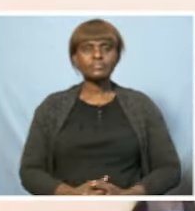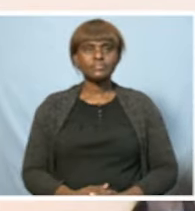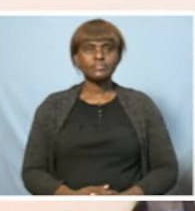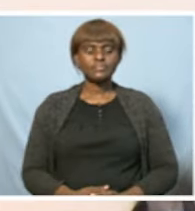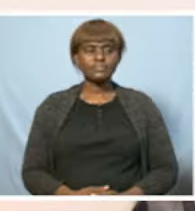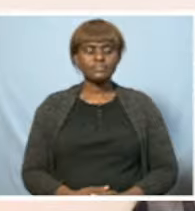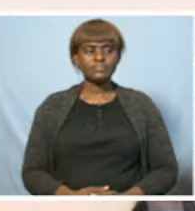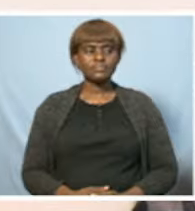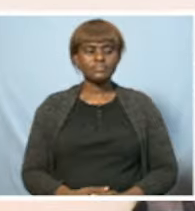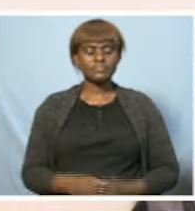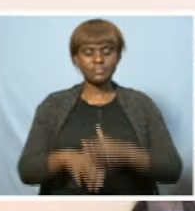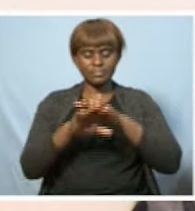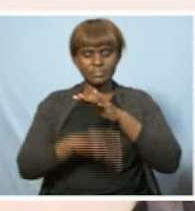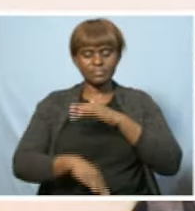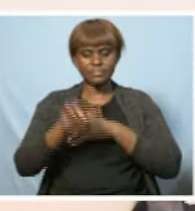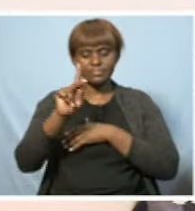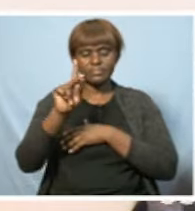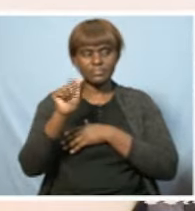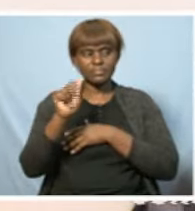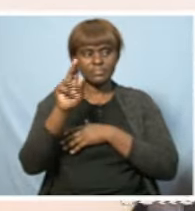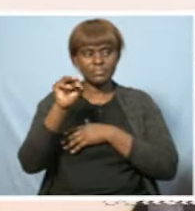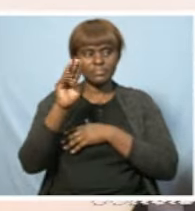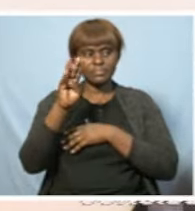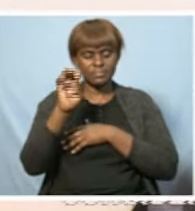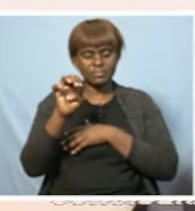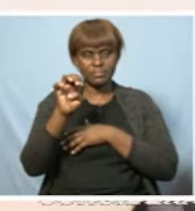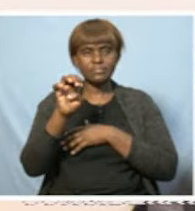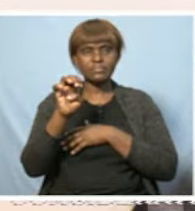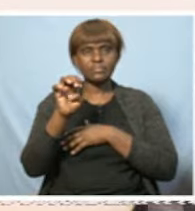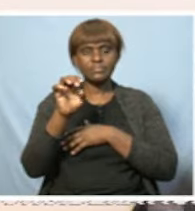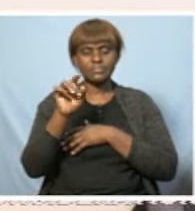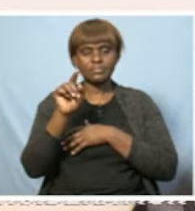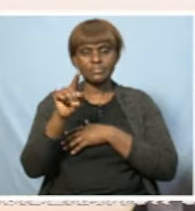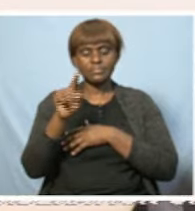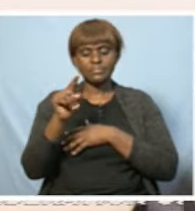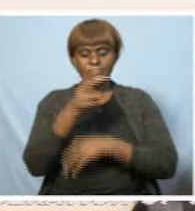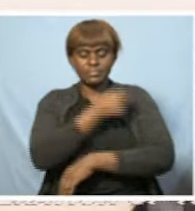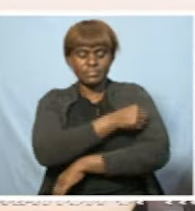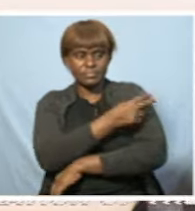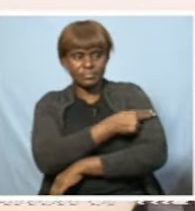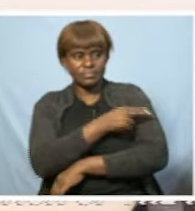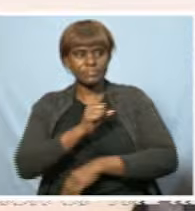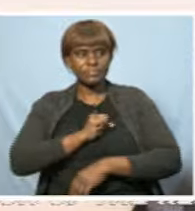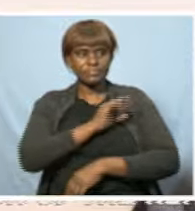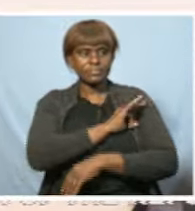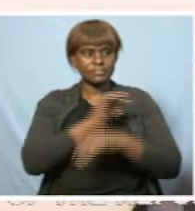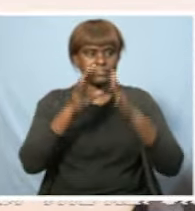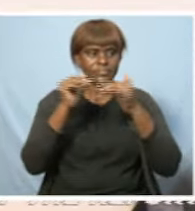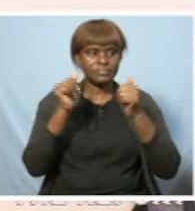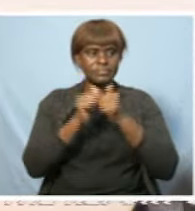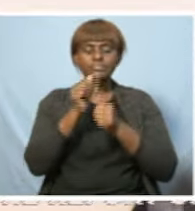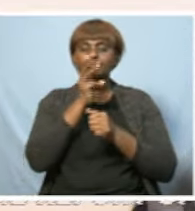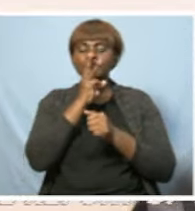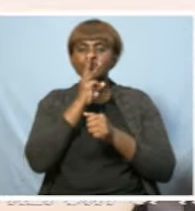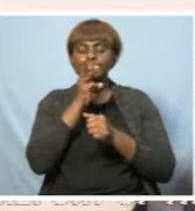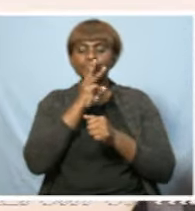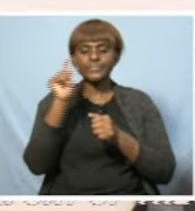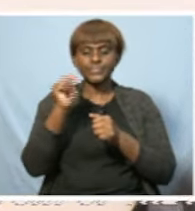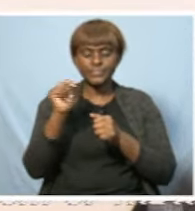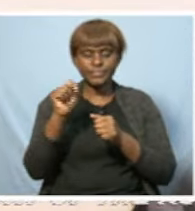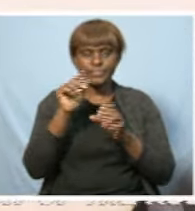Under Kaumbwe constituency, Chair, construction of a health post, staff house, water reticulation, ablution, and incinerator at